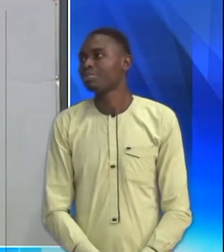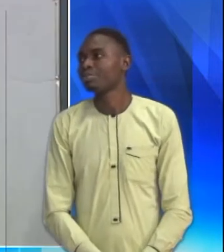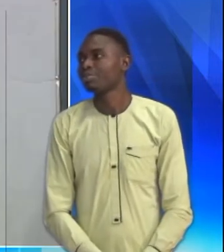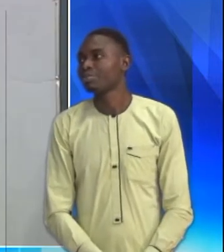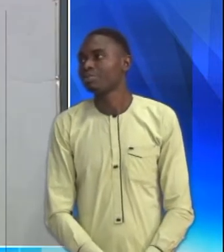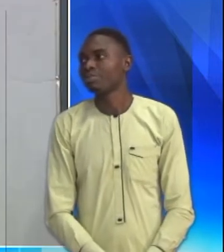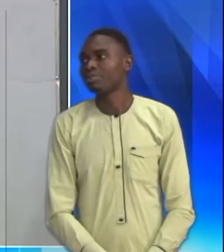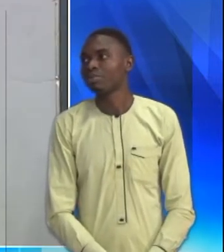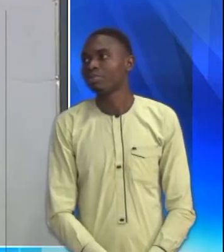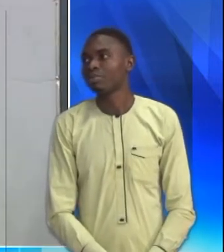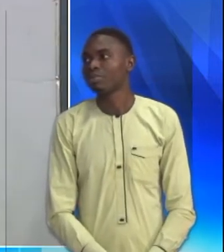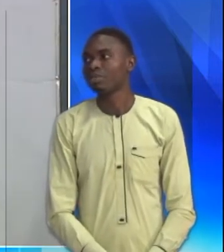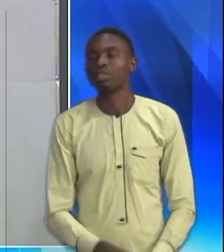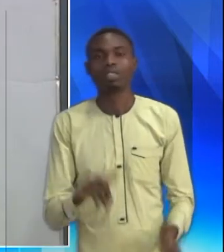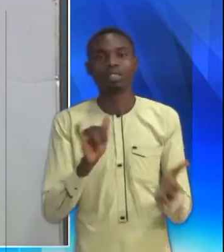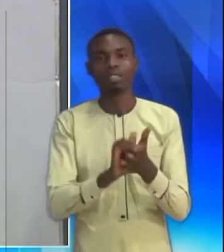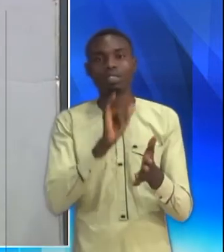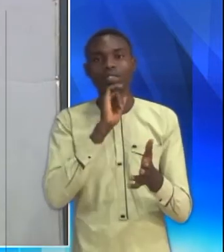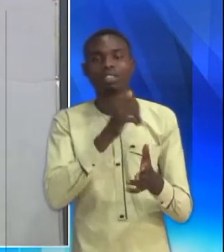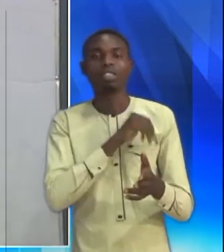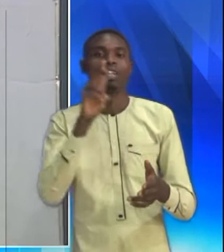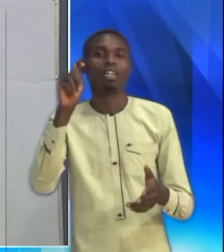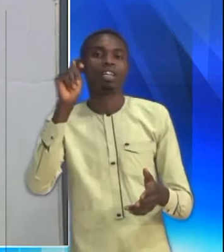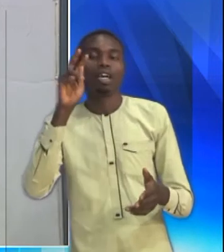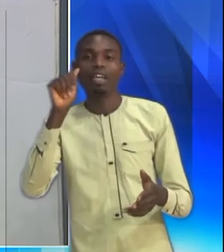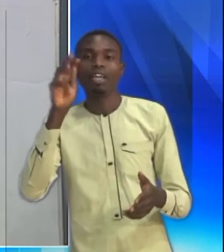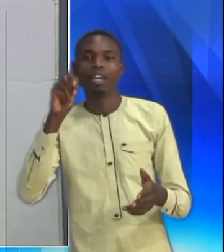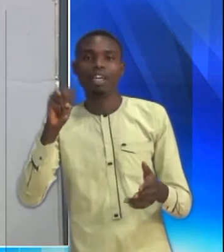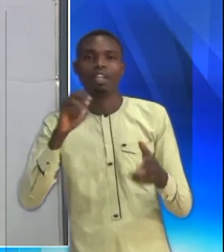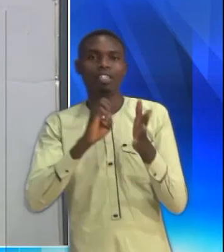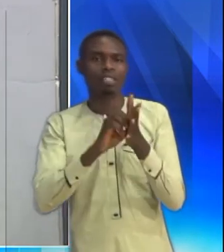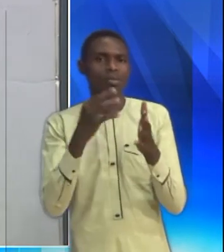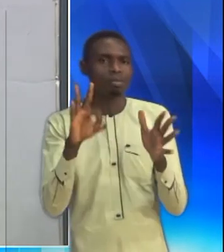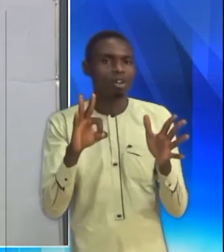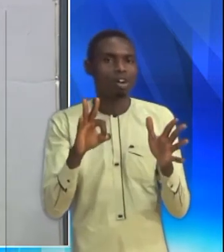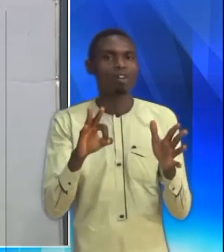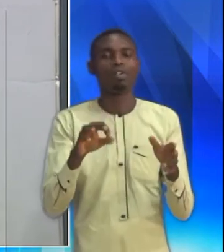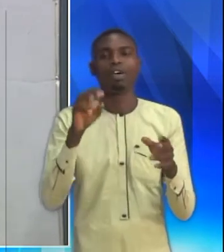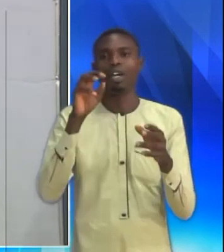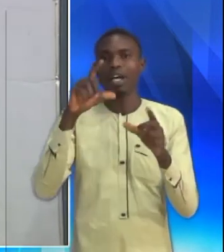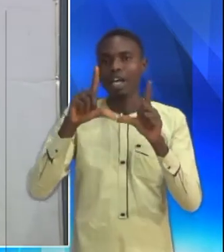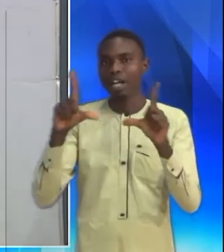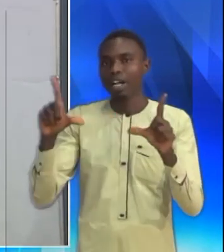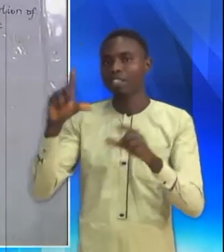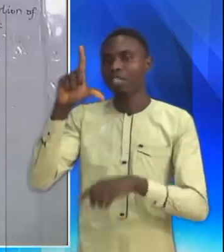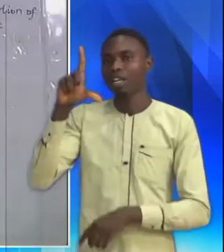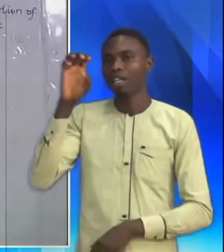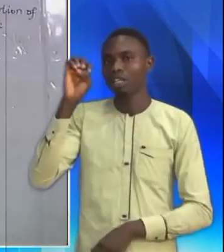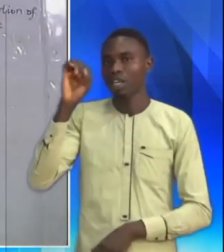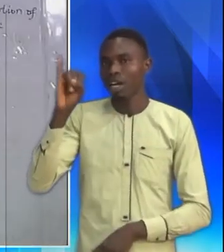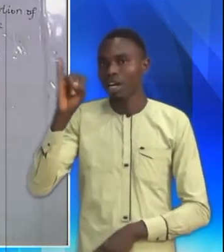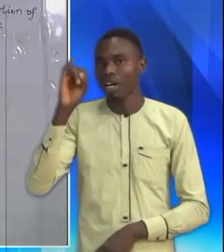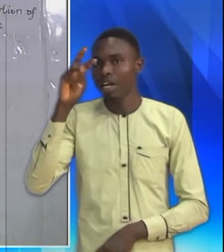what? Linear motion, please. Linear motion, please. Are we together?